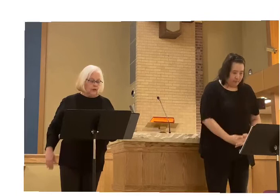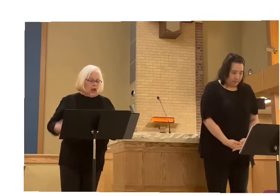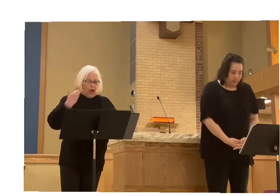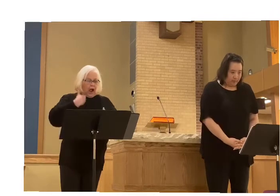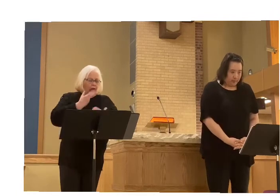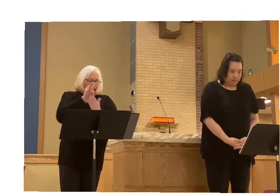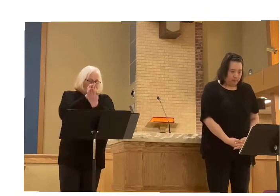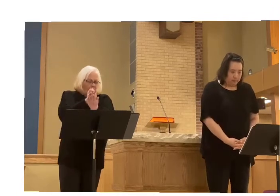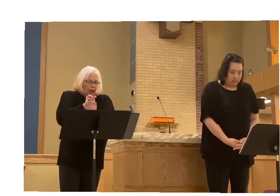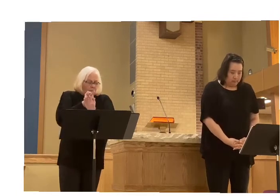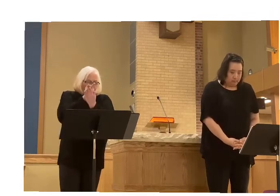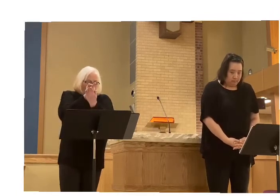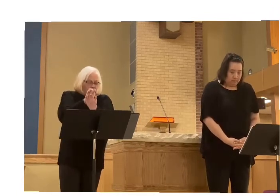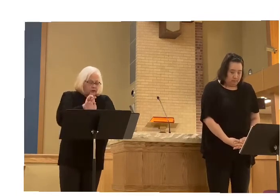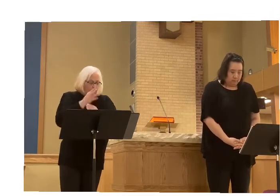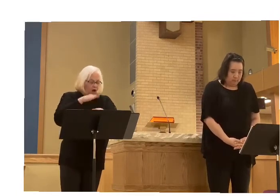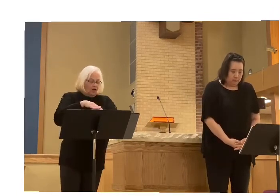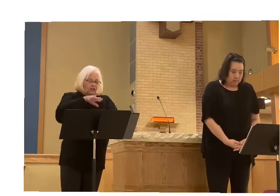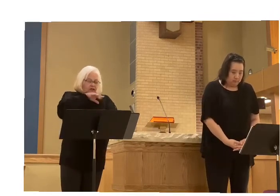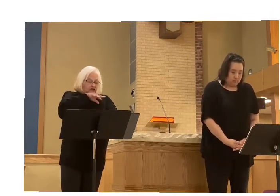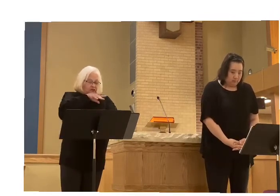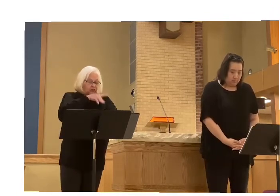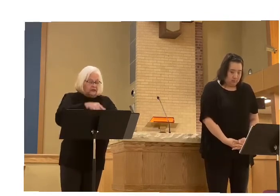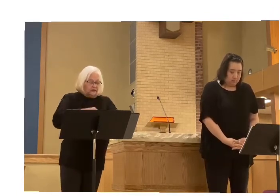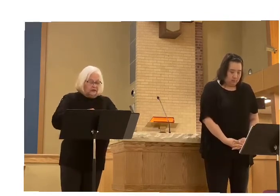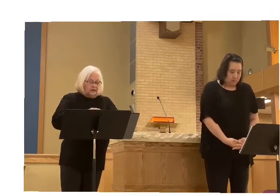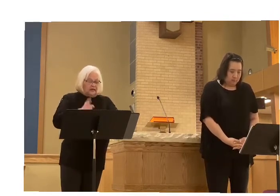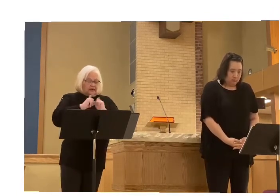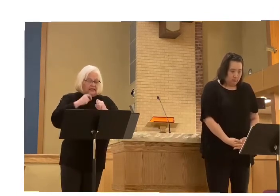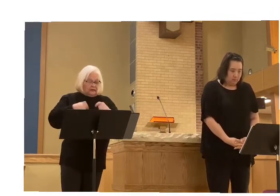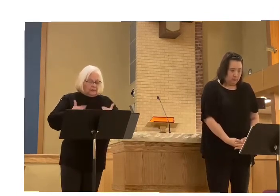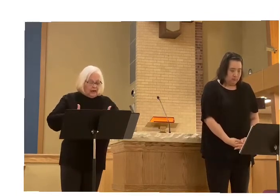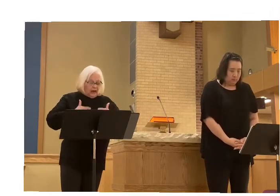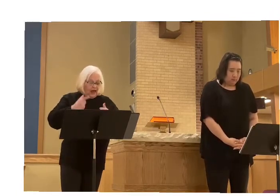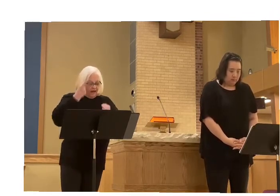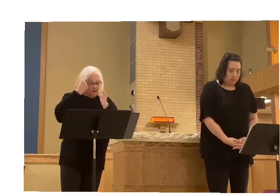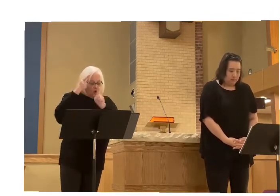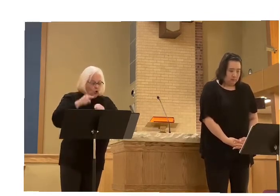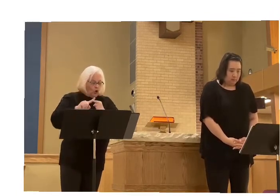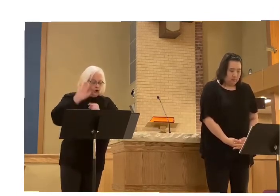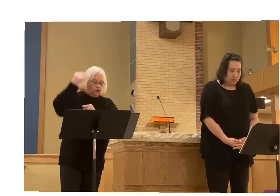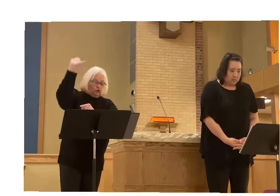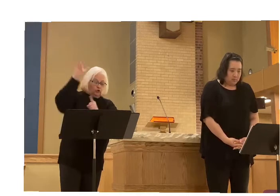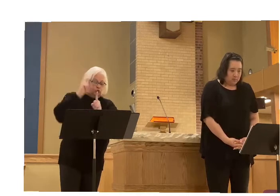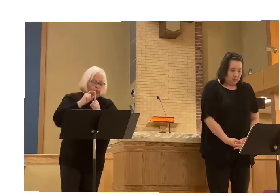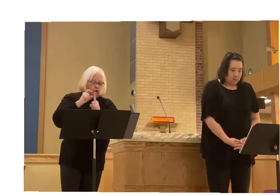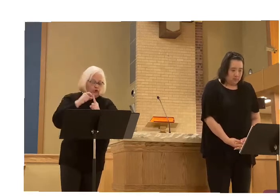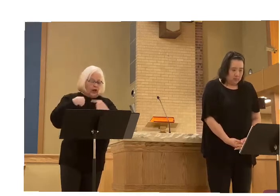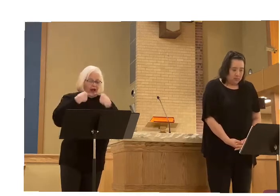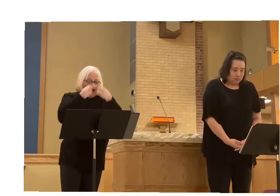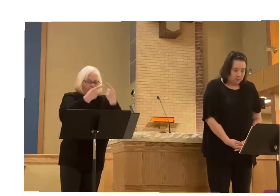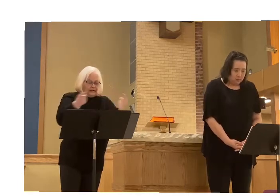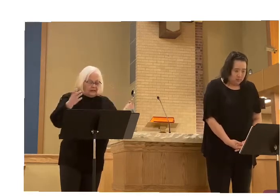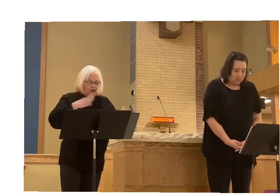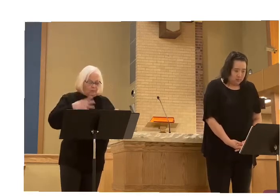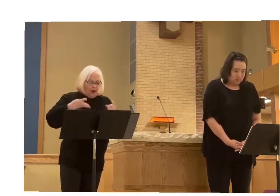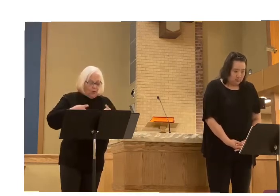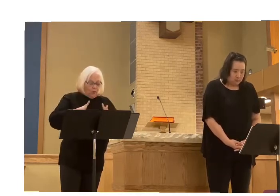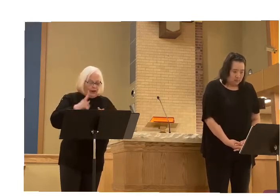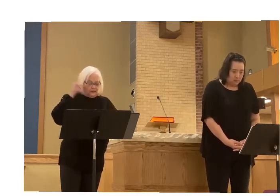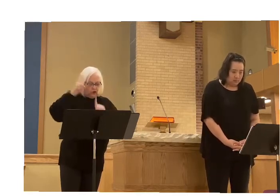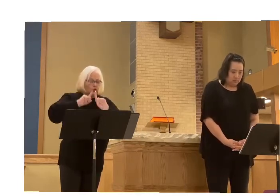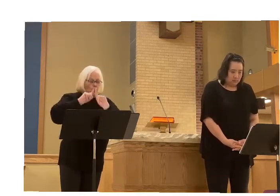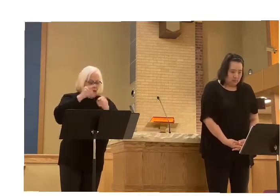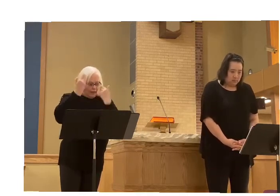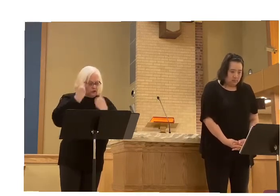I lie prostrate in the dust. Give me life according to your word. I declared my ways and you answered